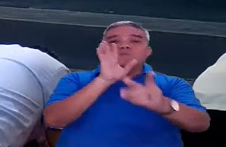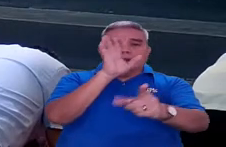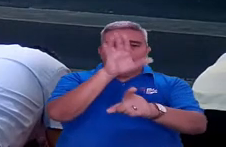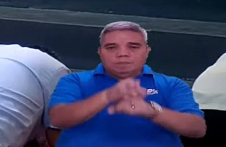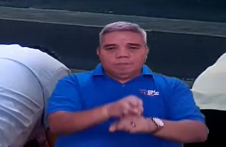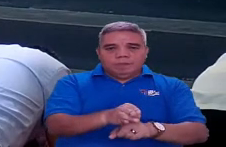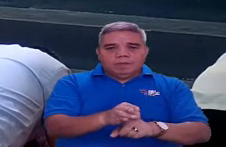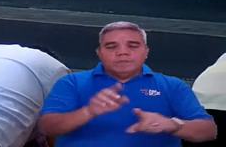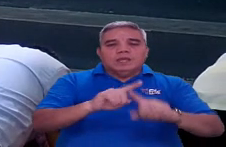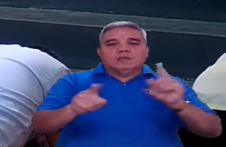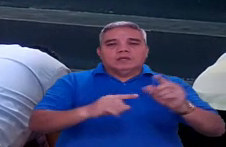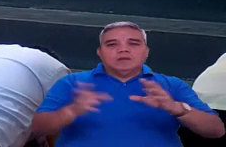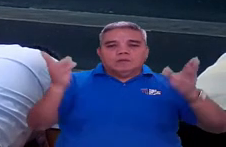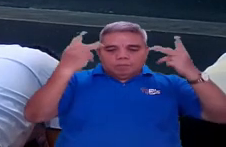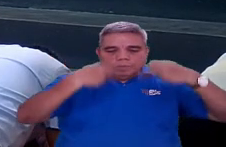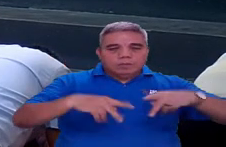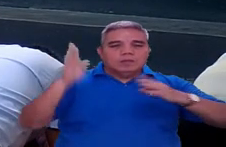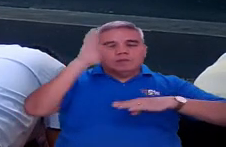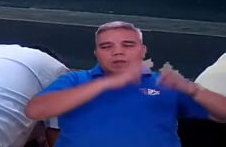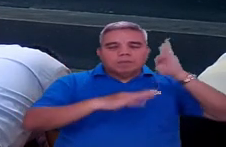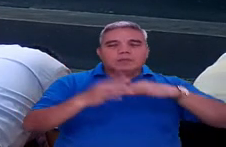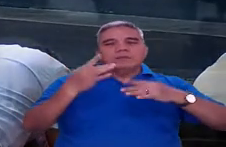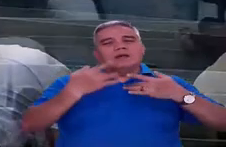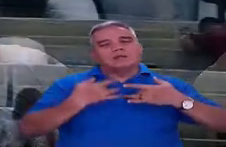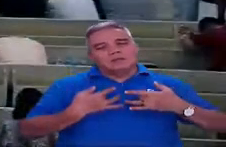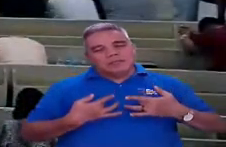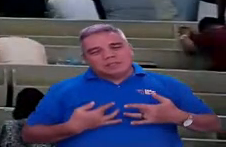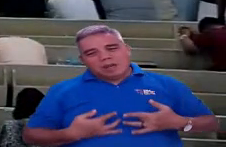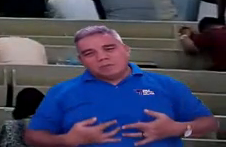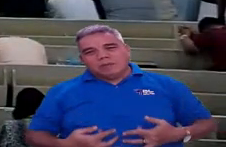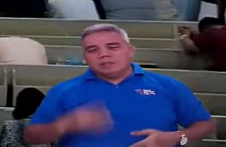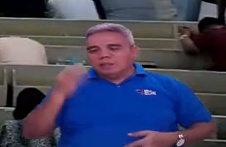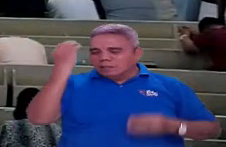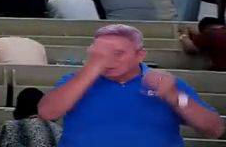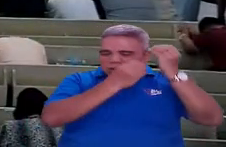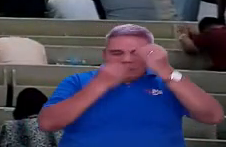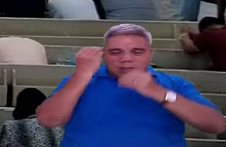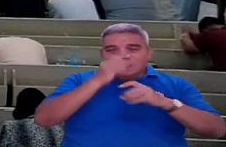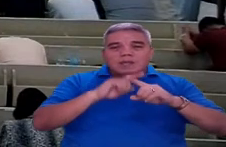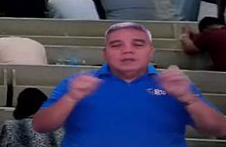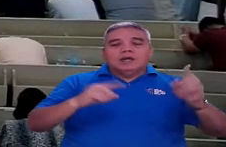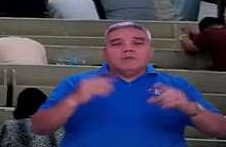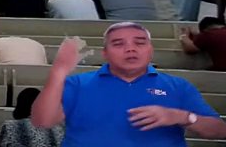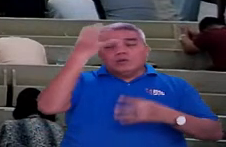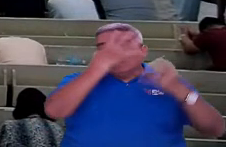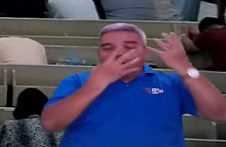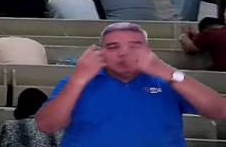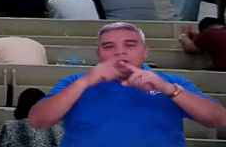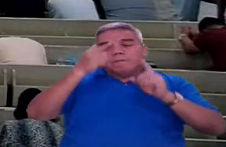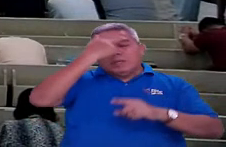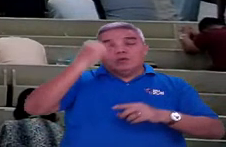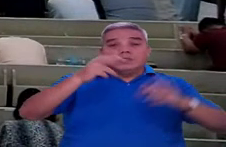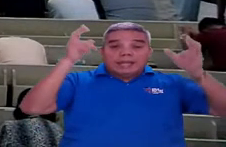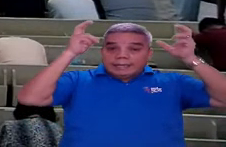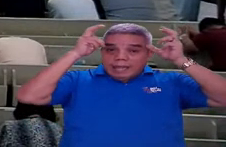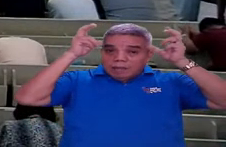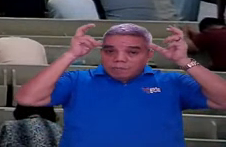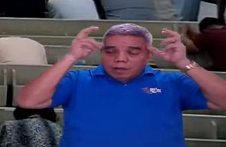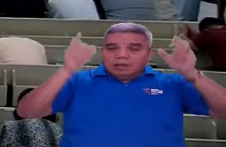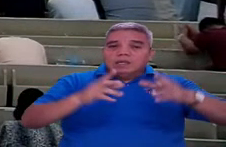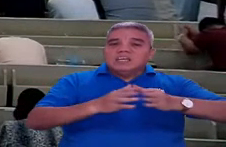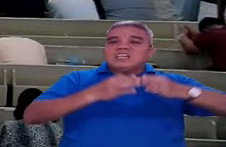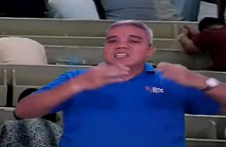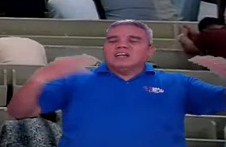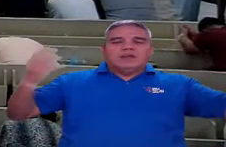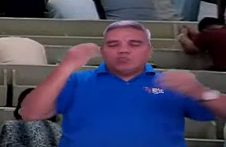not allowing our problems, our disappointments, our discouragements, or even our confusions, because the devil is